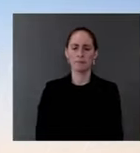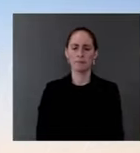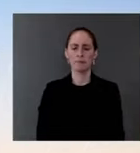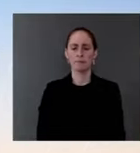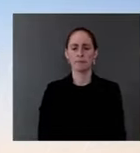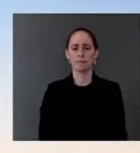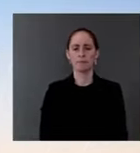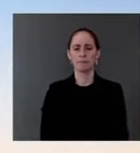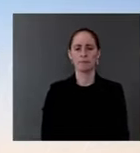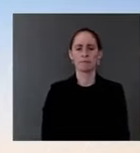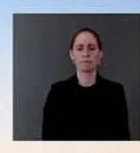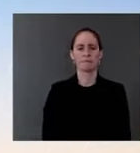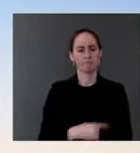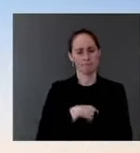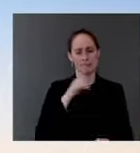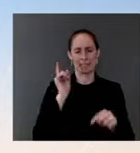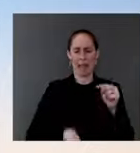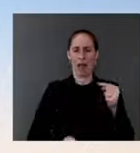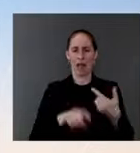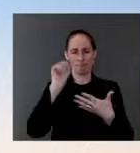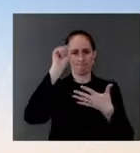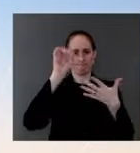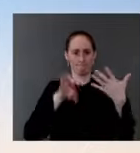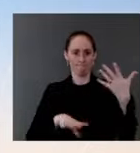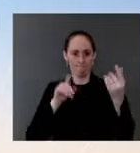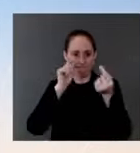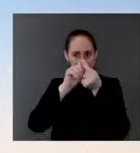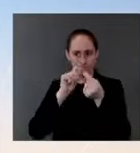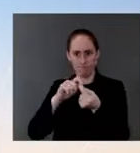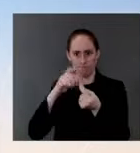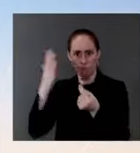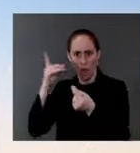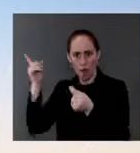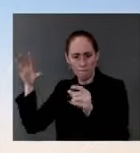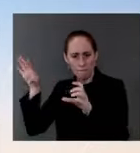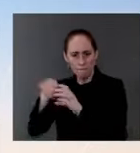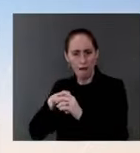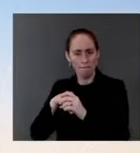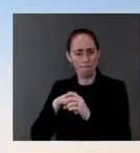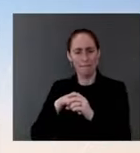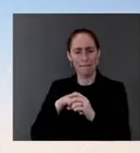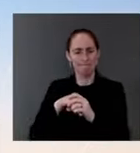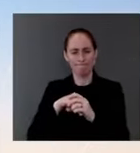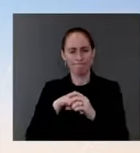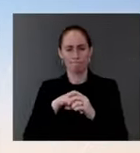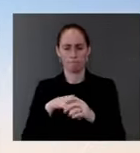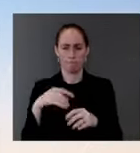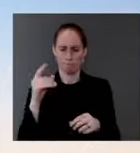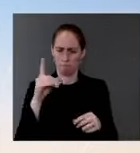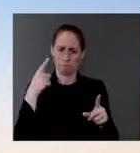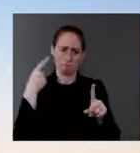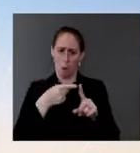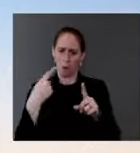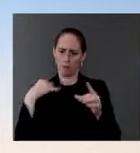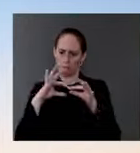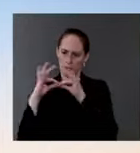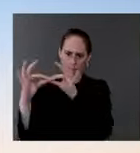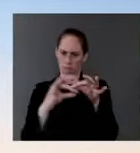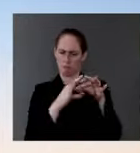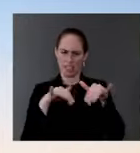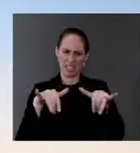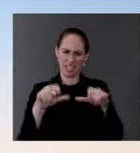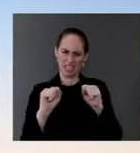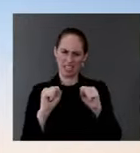Austin Tice's mother and all of the families of Americans who are being held overseas have been in touch with our